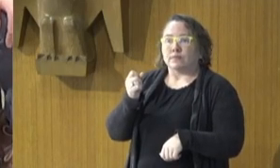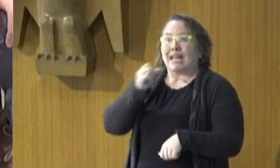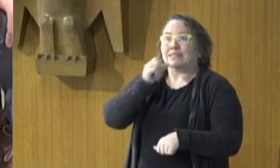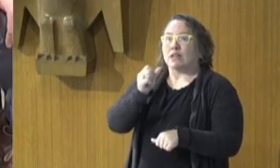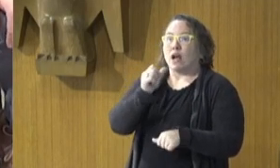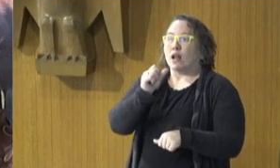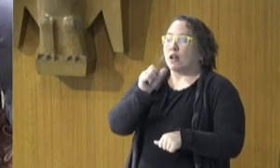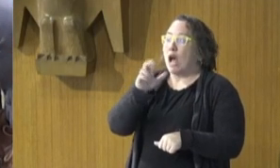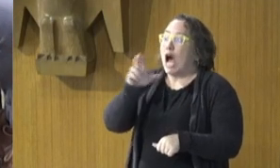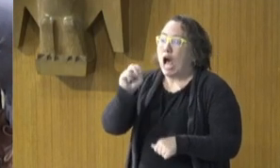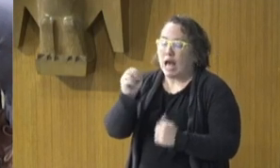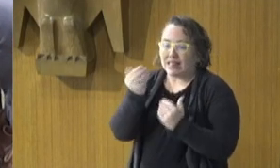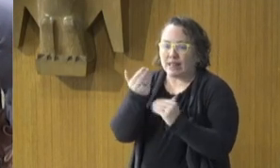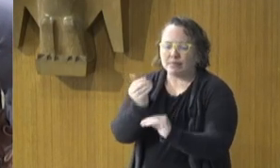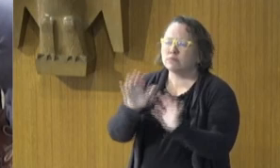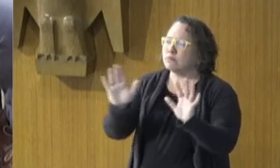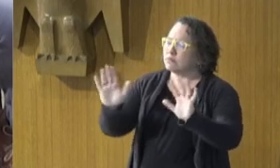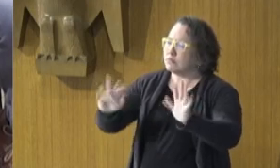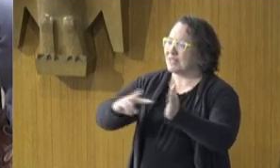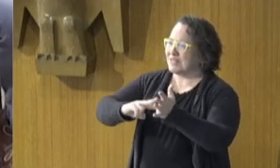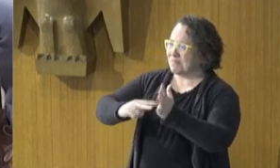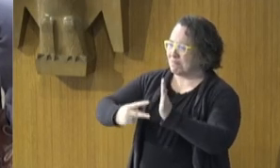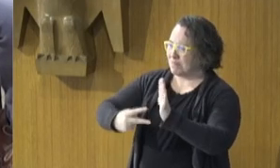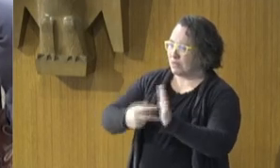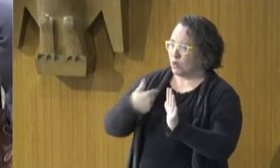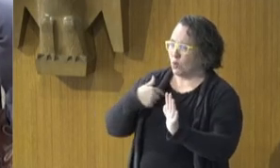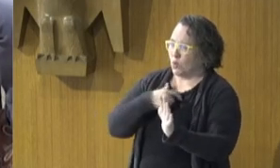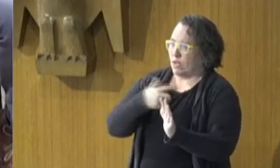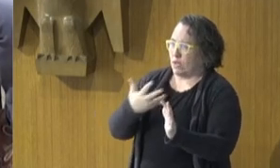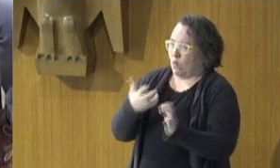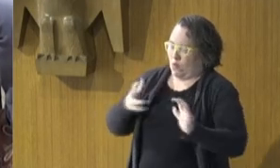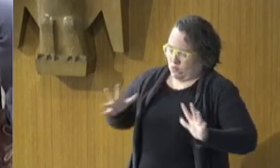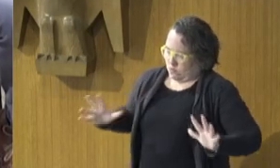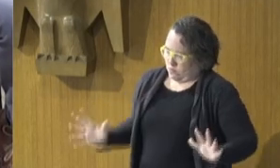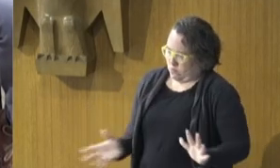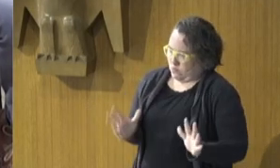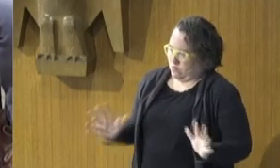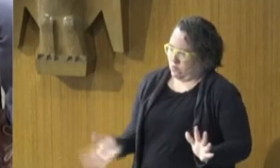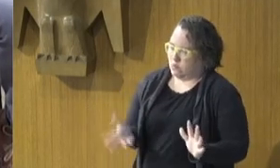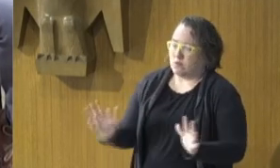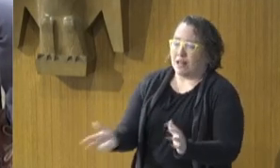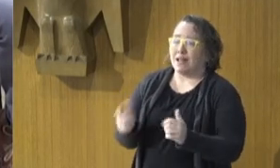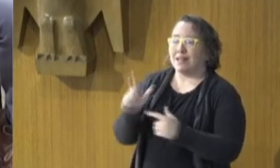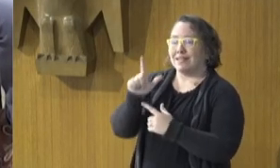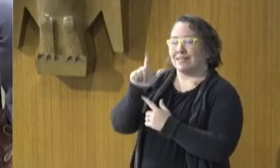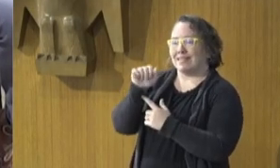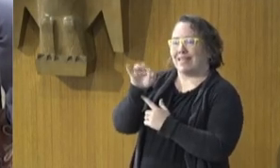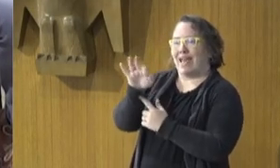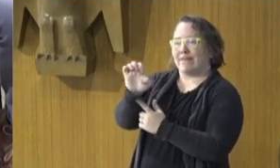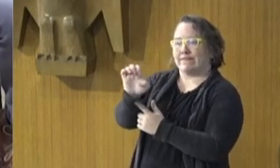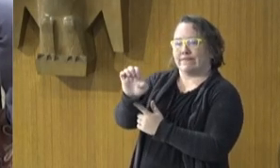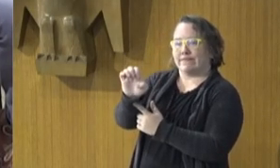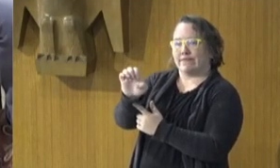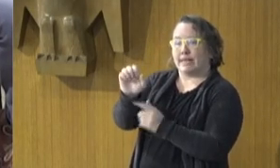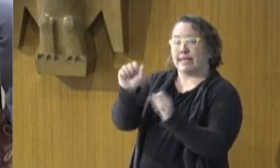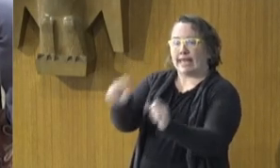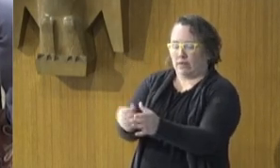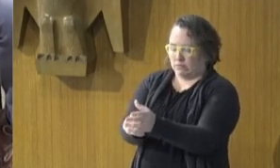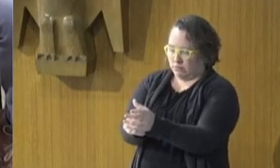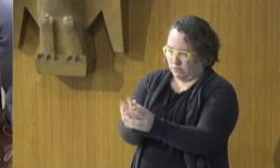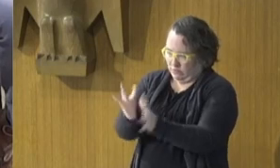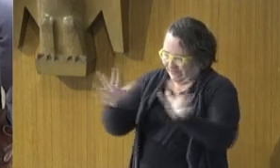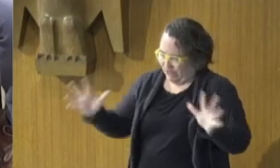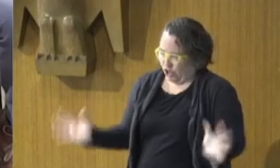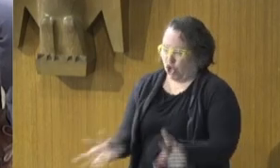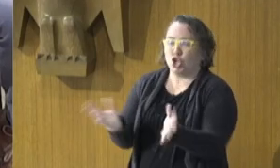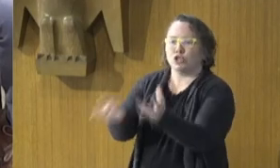unlimited, and there's no, it's just a sense of we want to promote life where life is able to flourish, and for someone making a